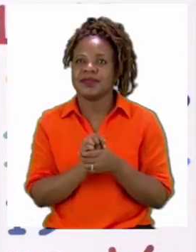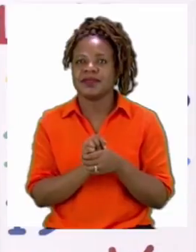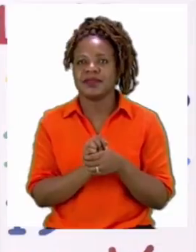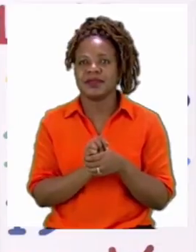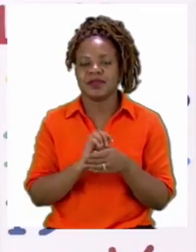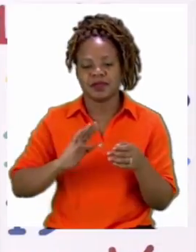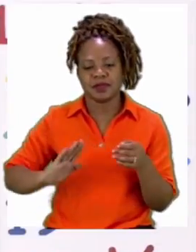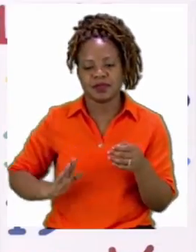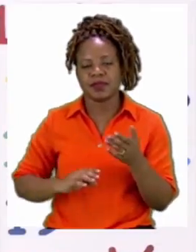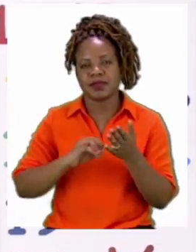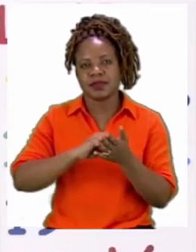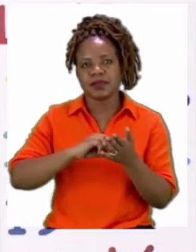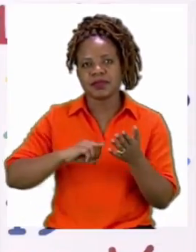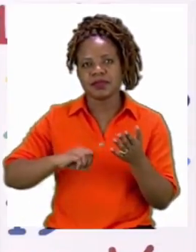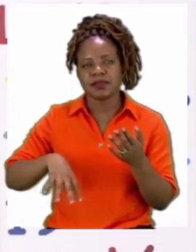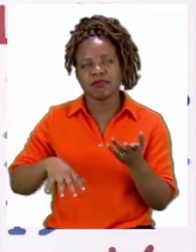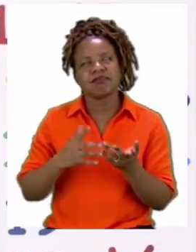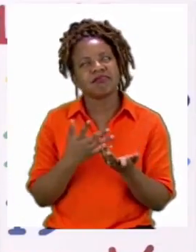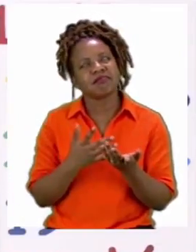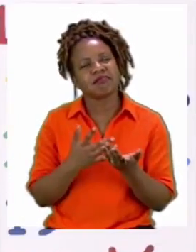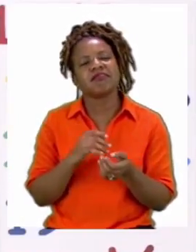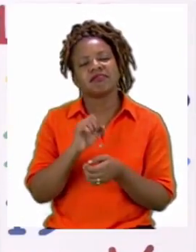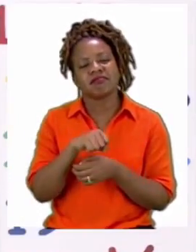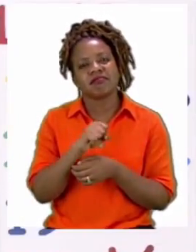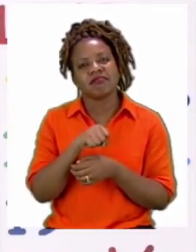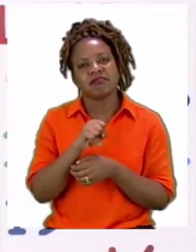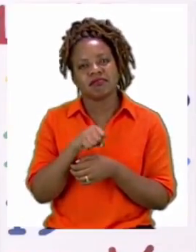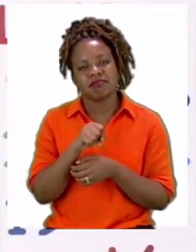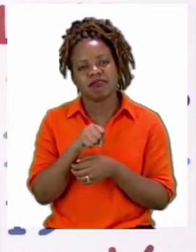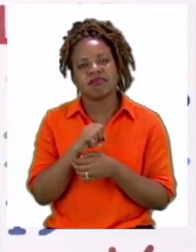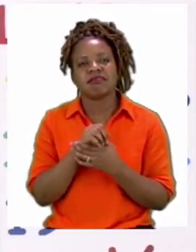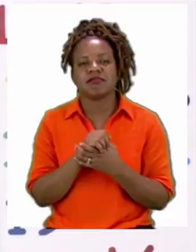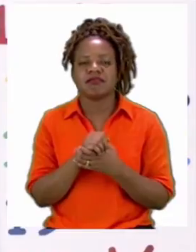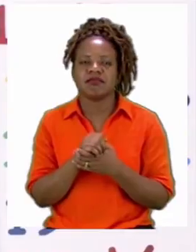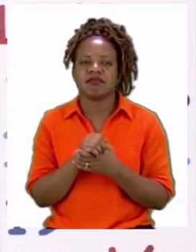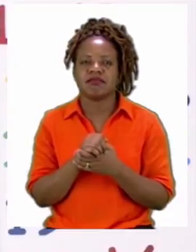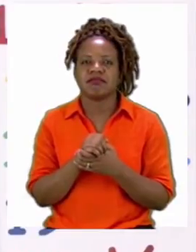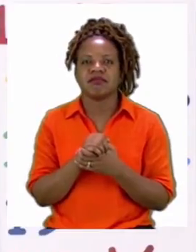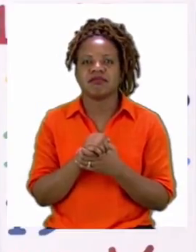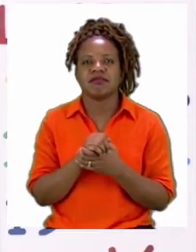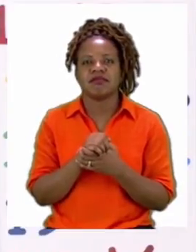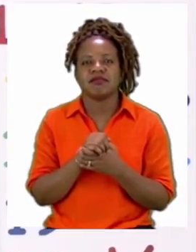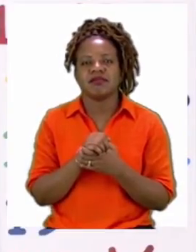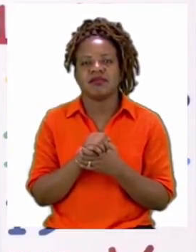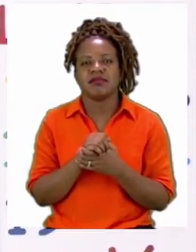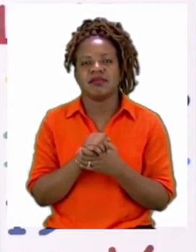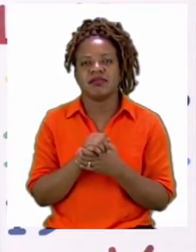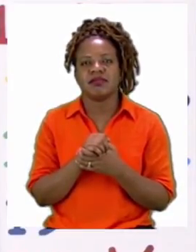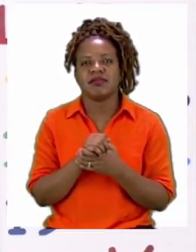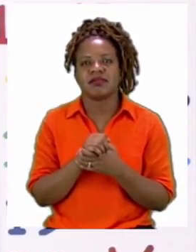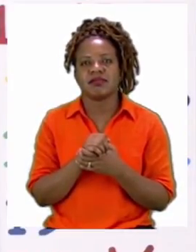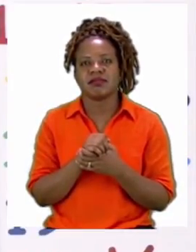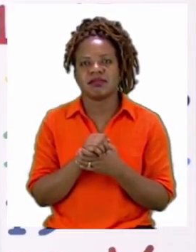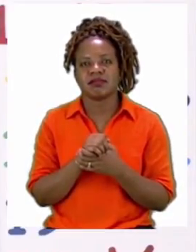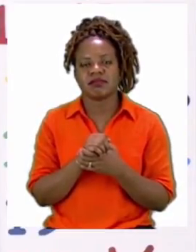subtract. And Grandpa Hundreds will take a look and say, okay. So Grandpa Hundreds